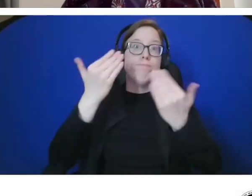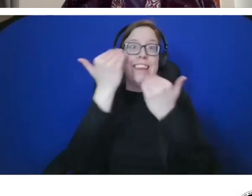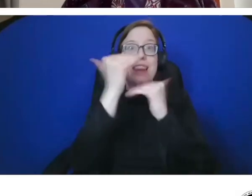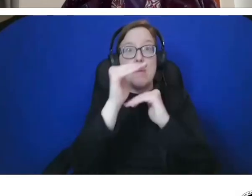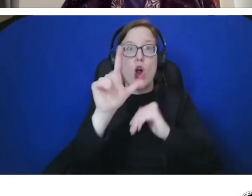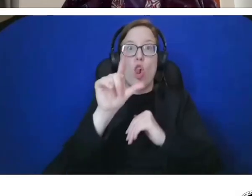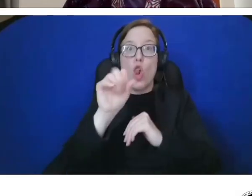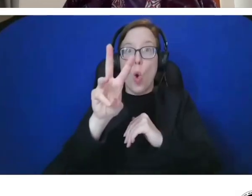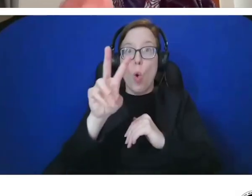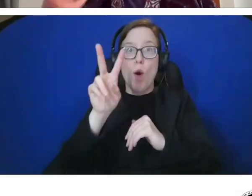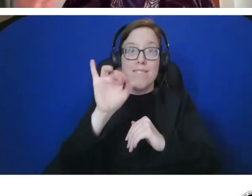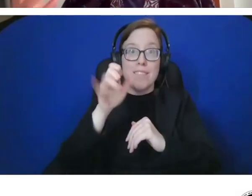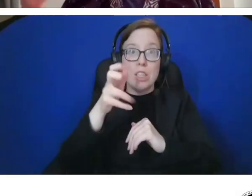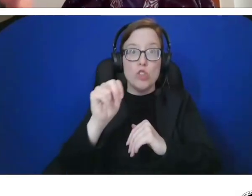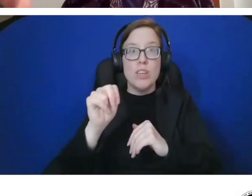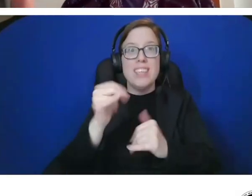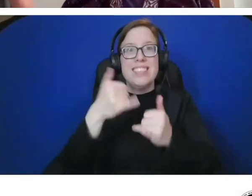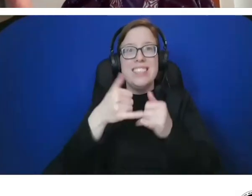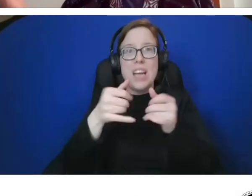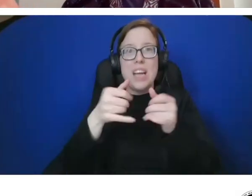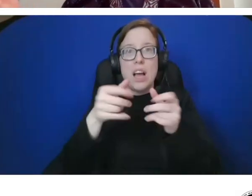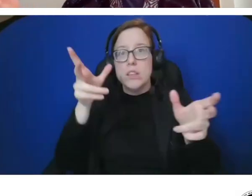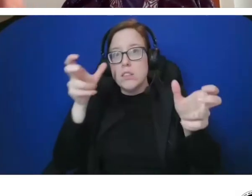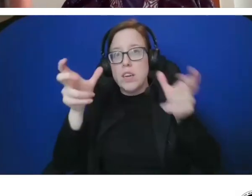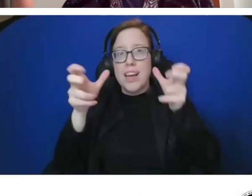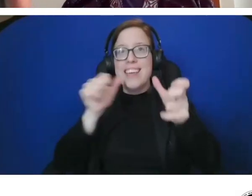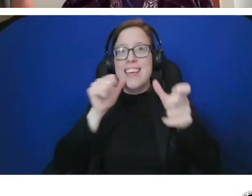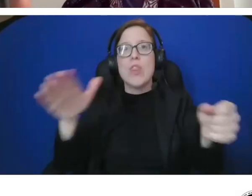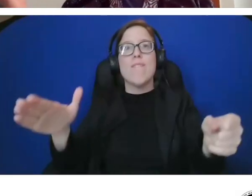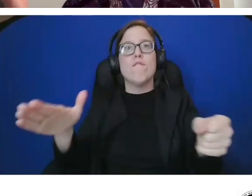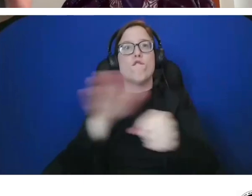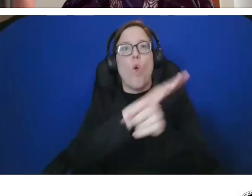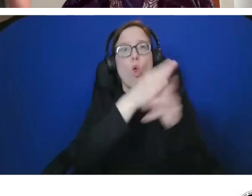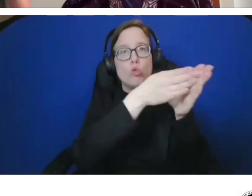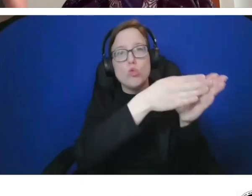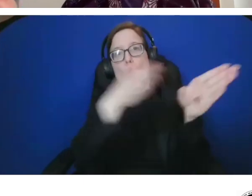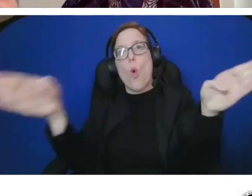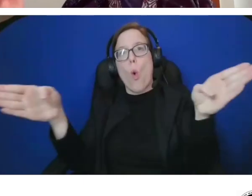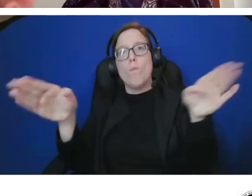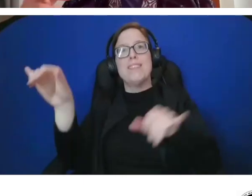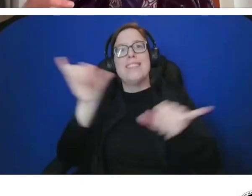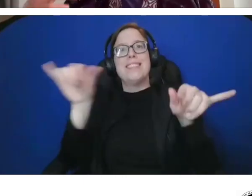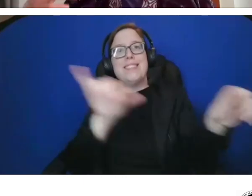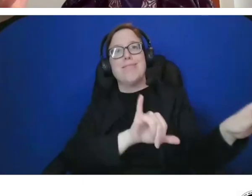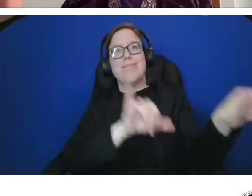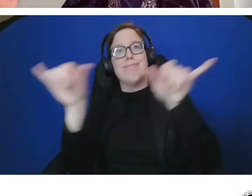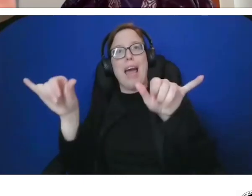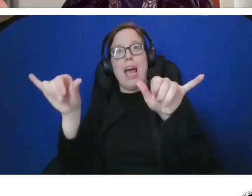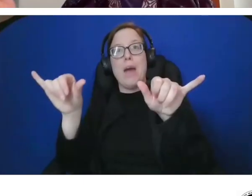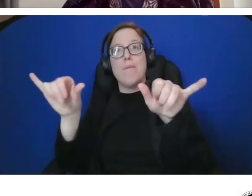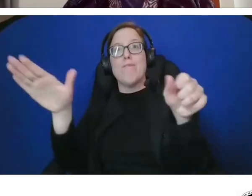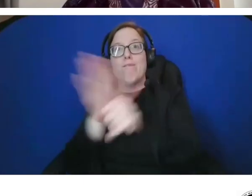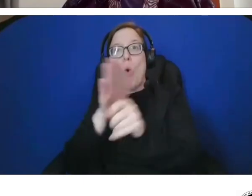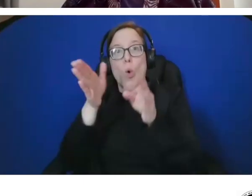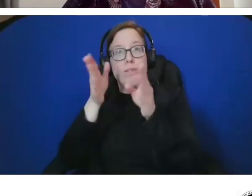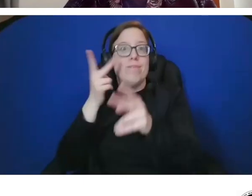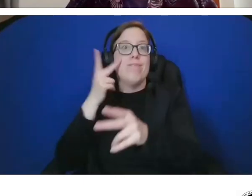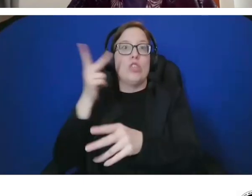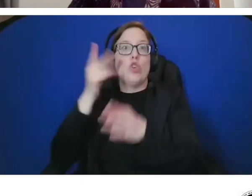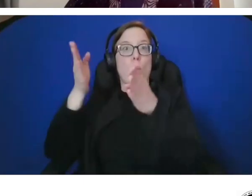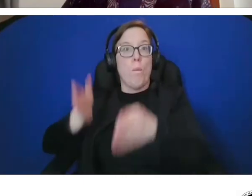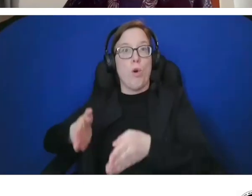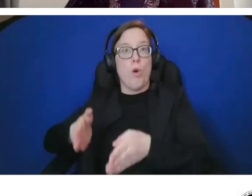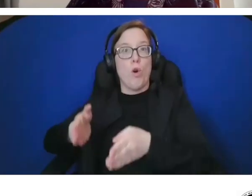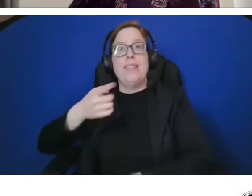you're still gleaning bits and pieces of information instead of the same observational or incidental learning